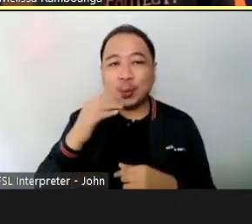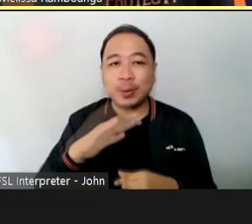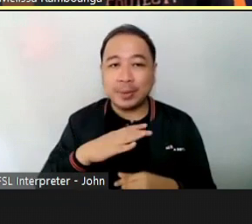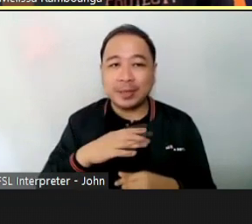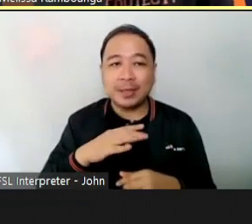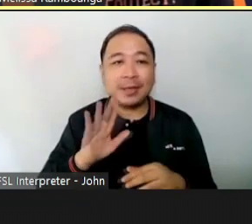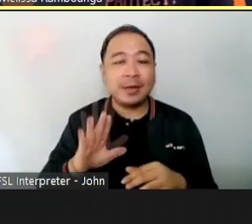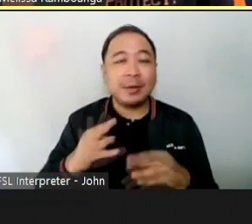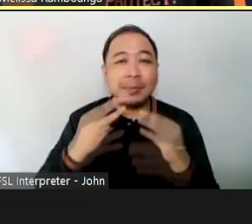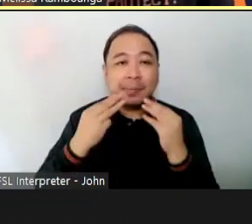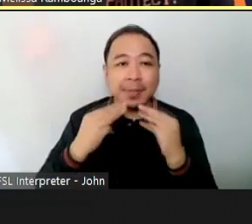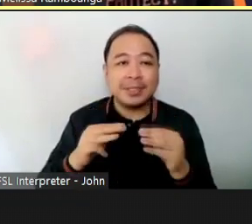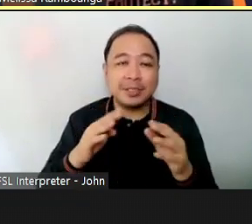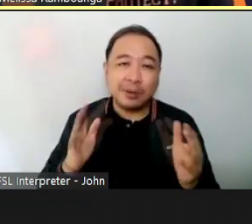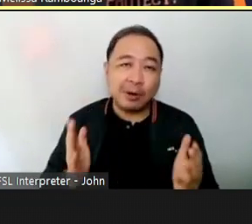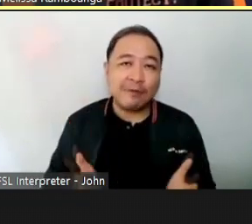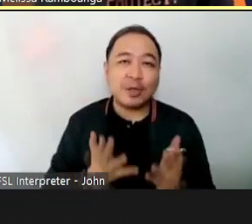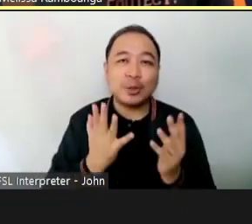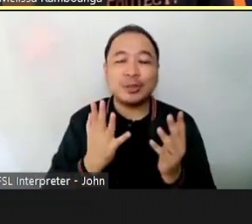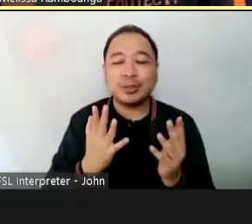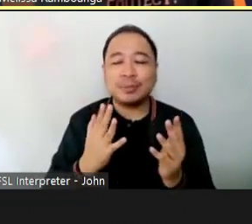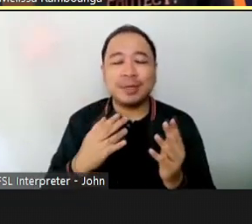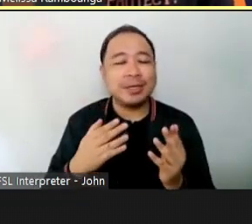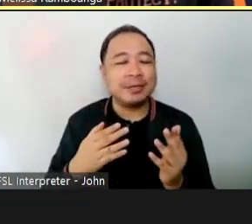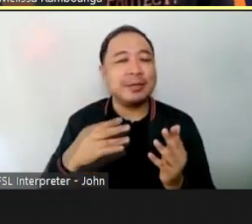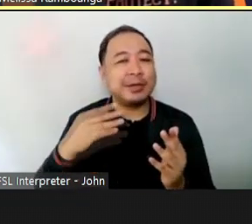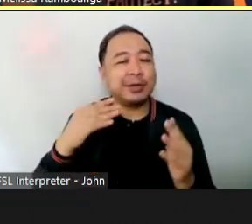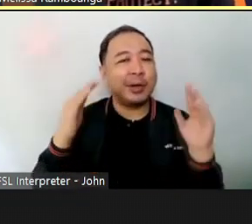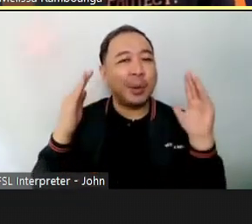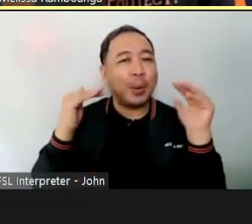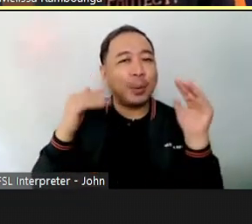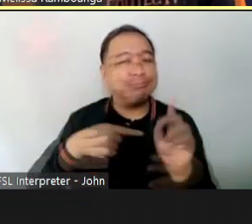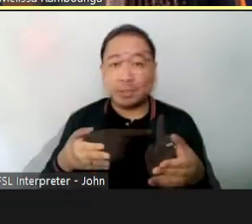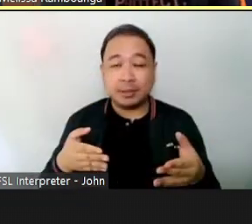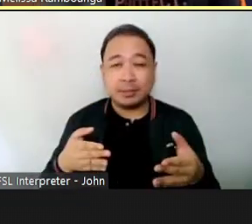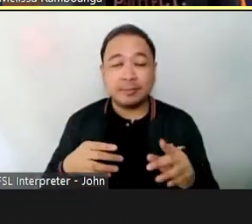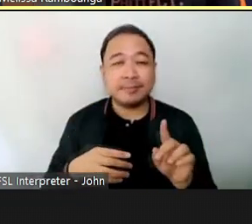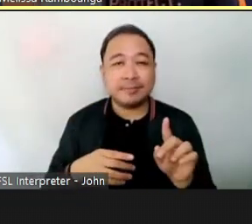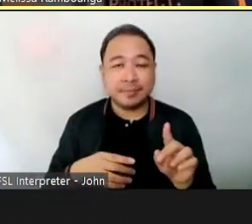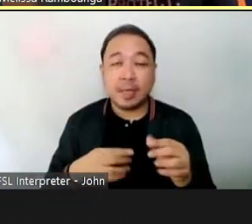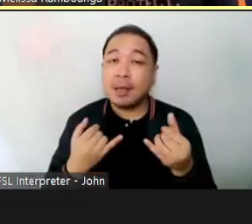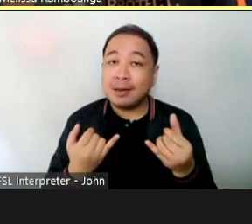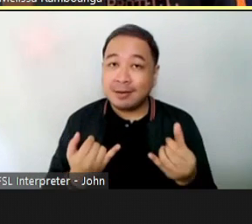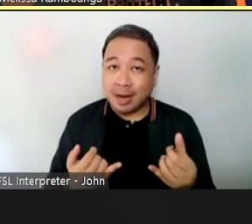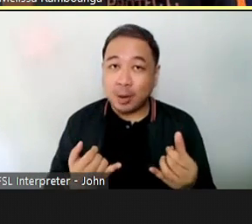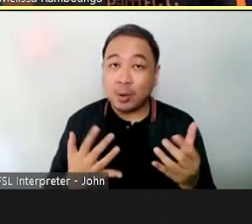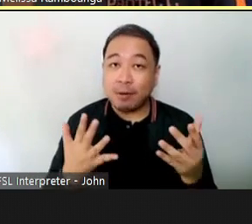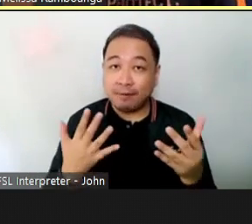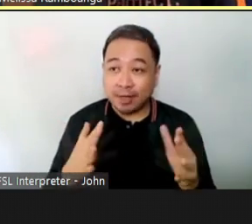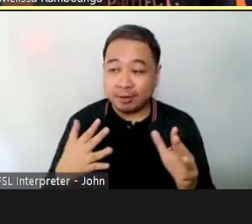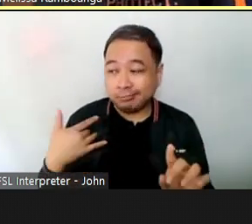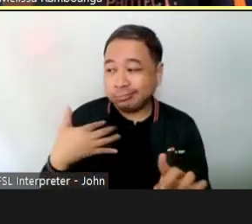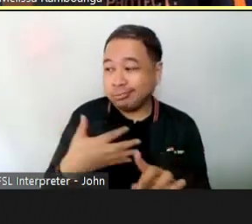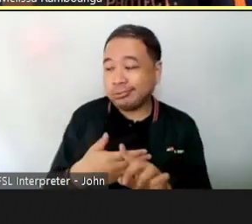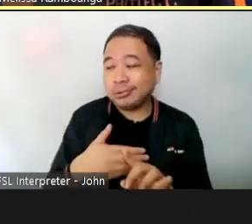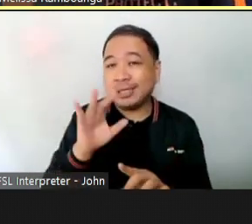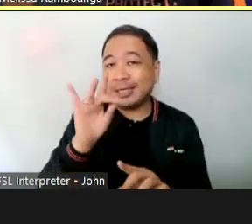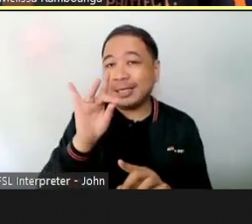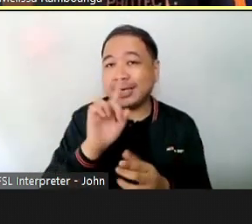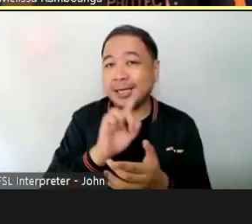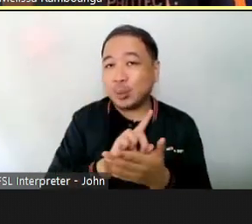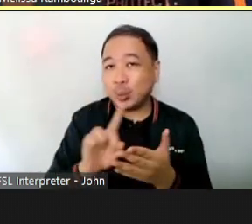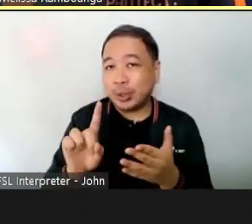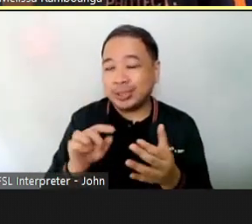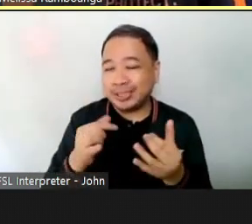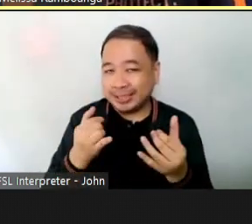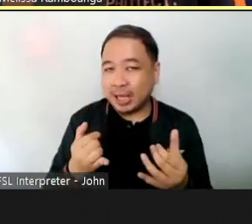messages of encouragement and hope. Now, after 8 full weeks, we are closing Ako